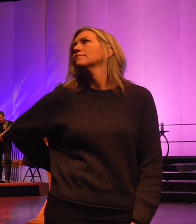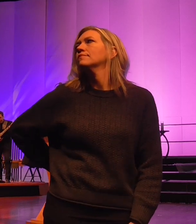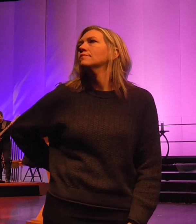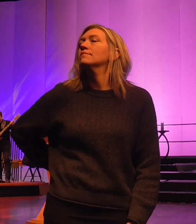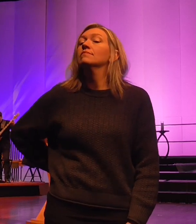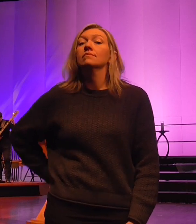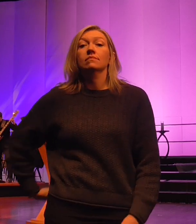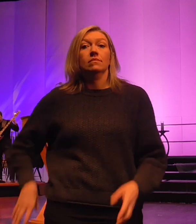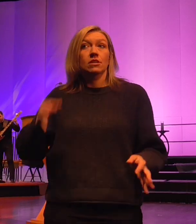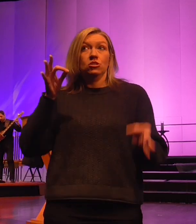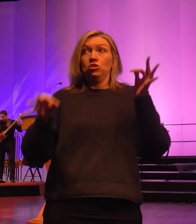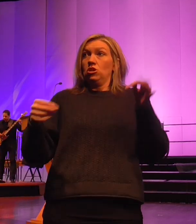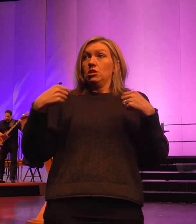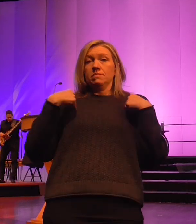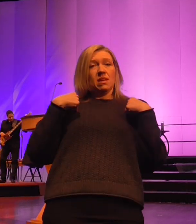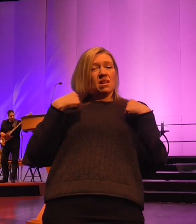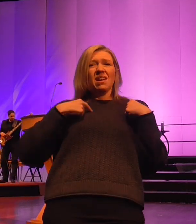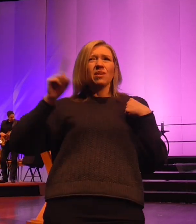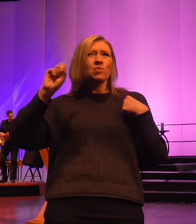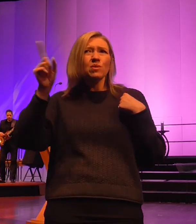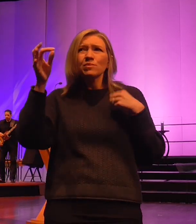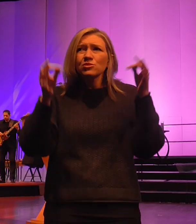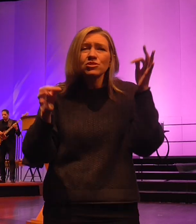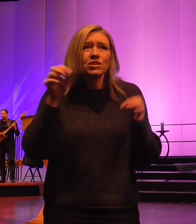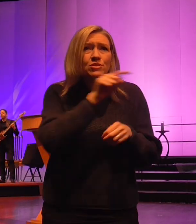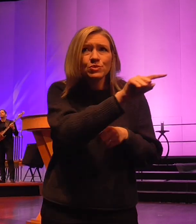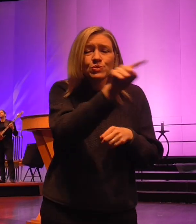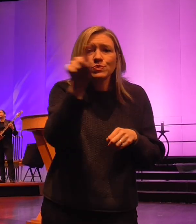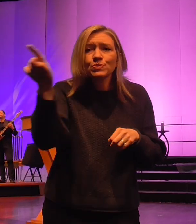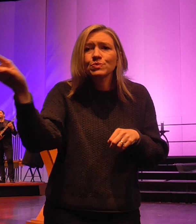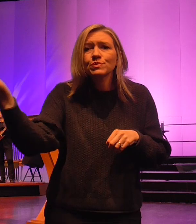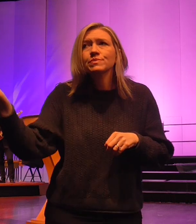Don't judge me, I won't judge you.